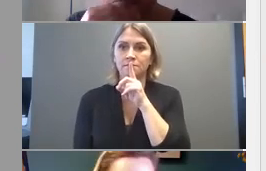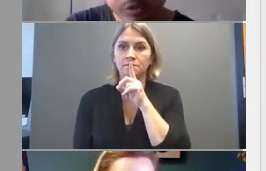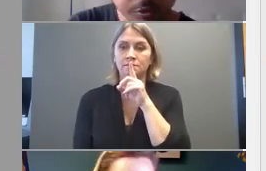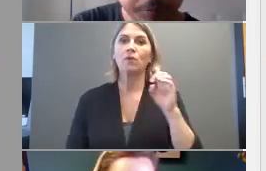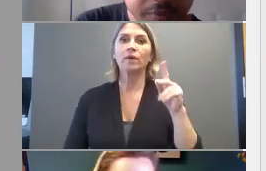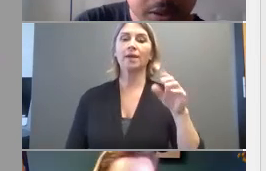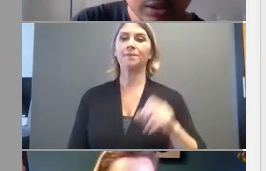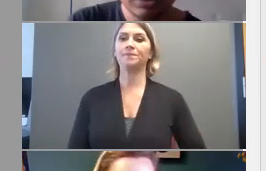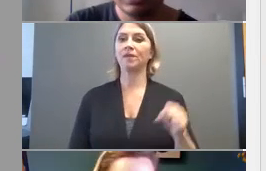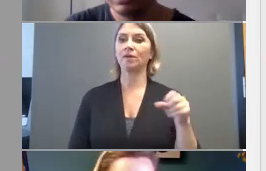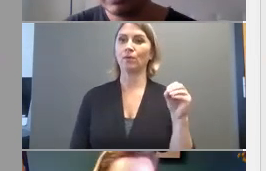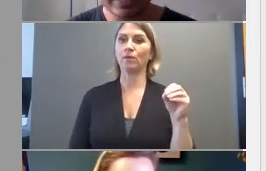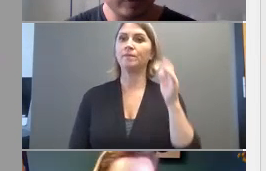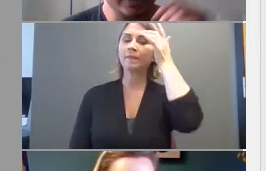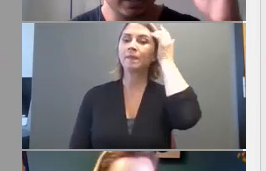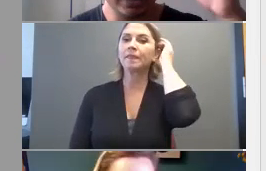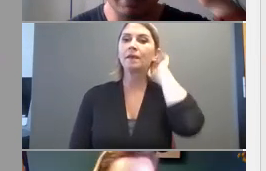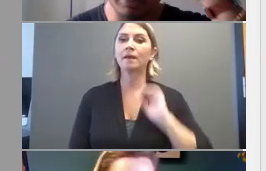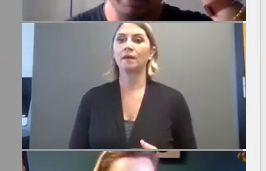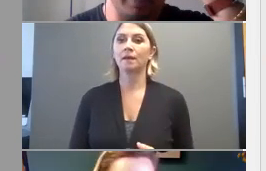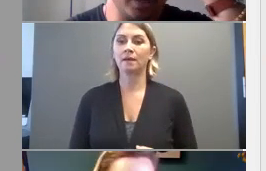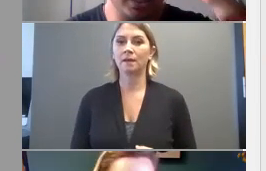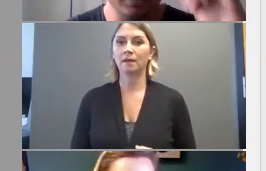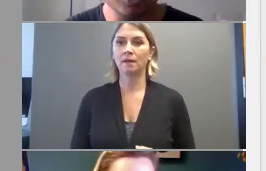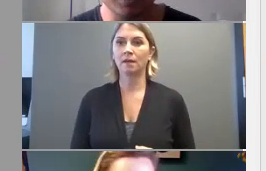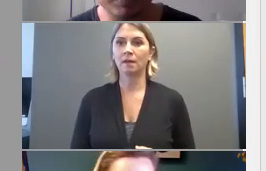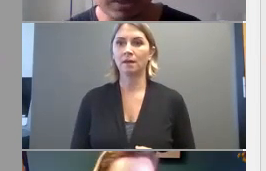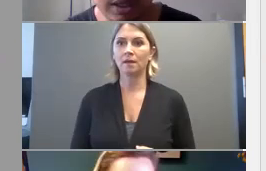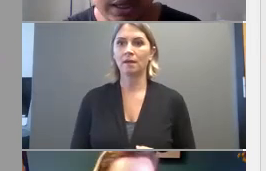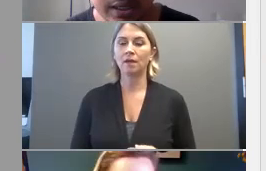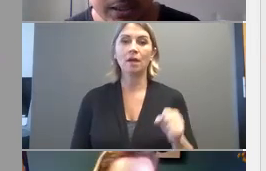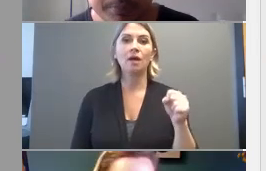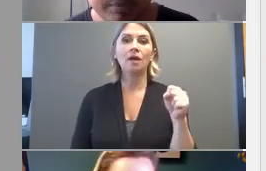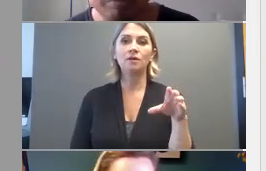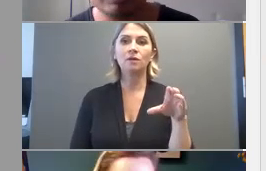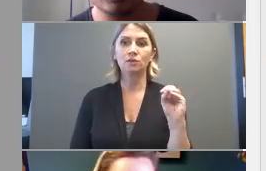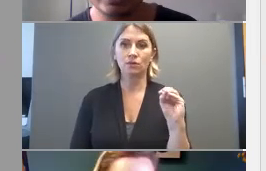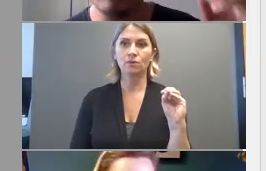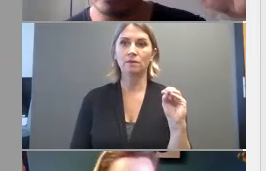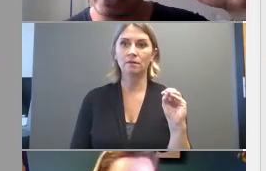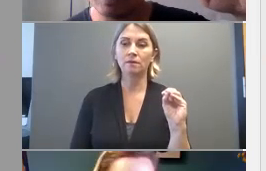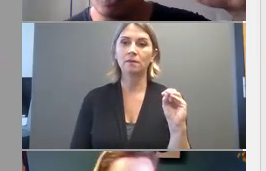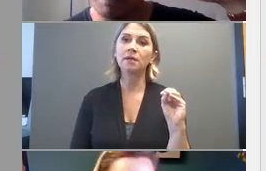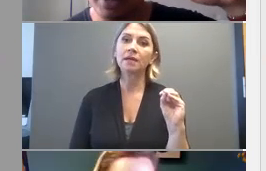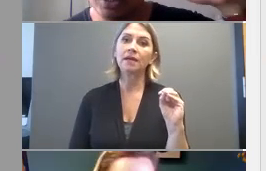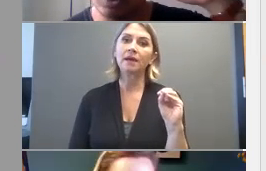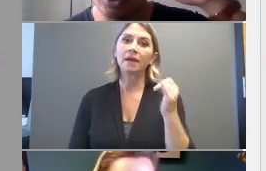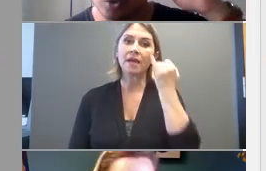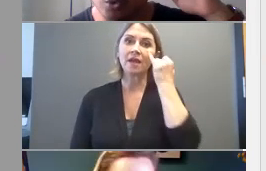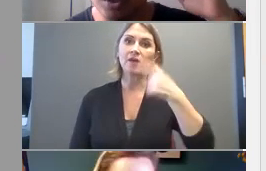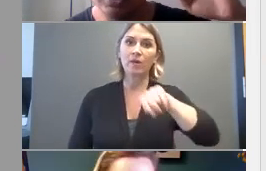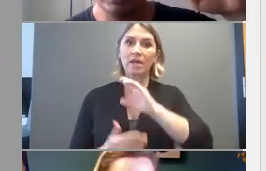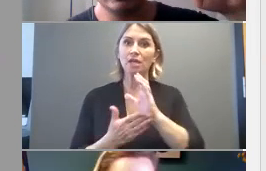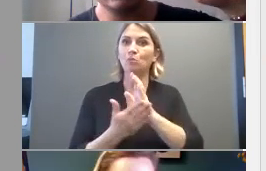Okay, so as I was saying, coming back, my bad. Uh, so if we explore a